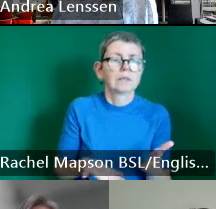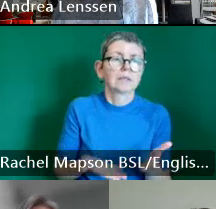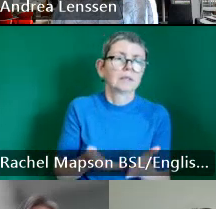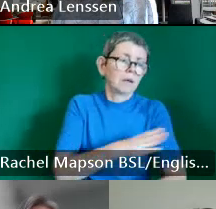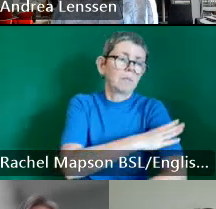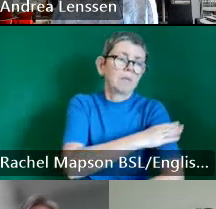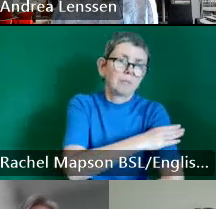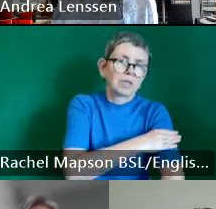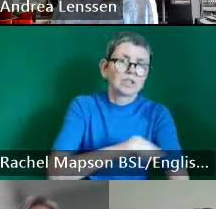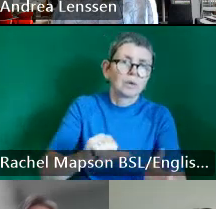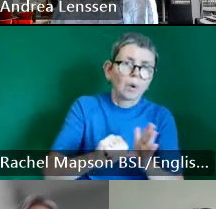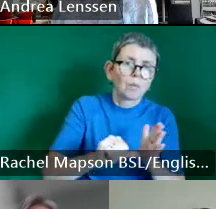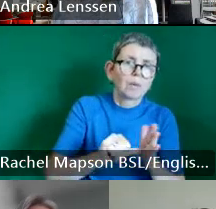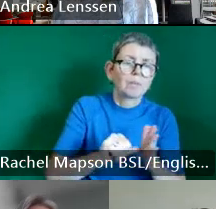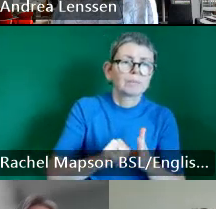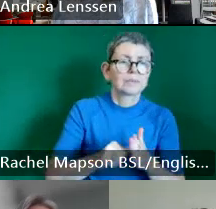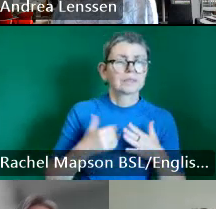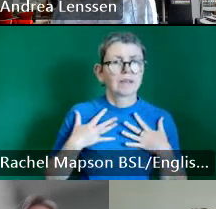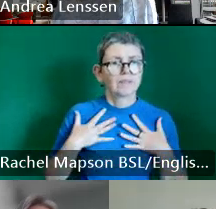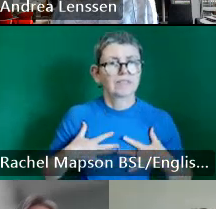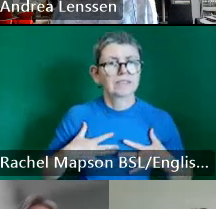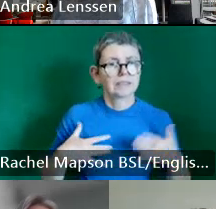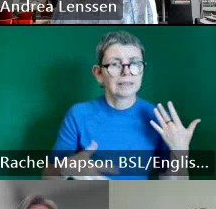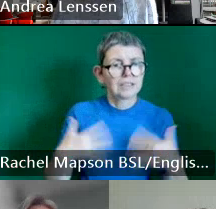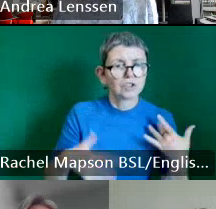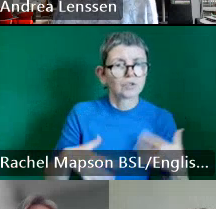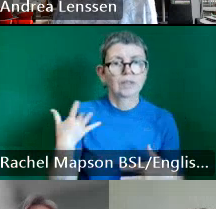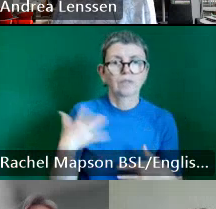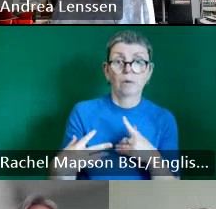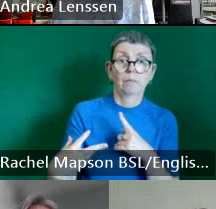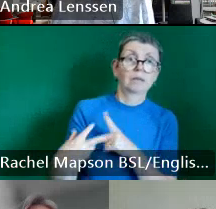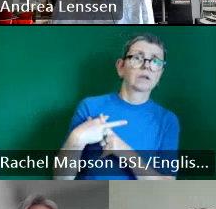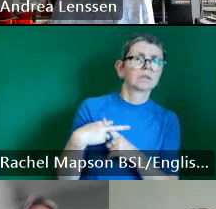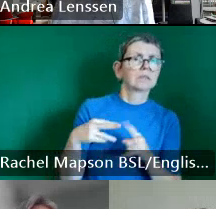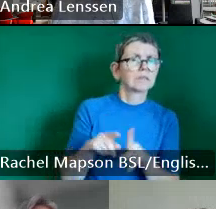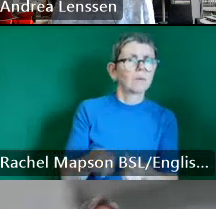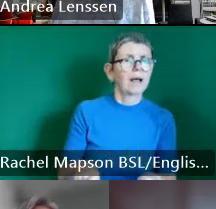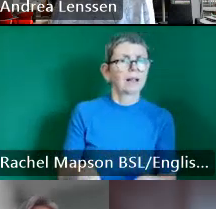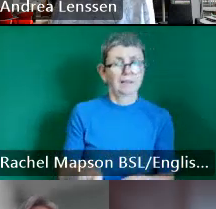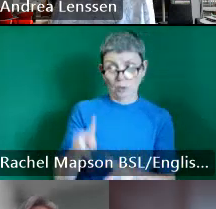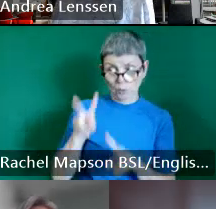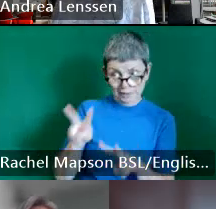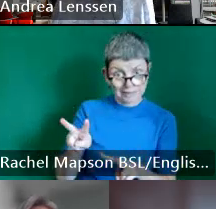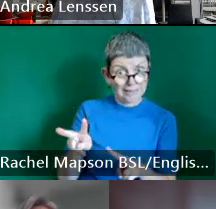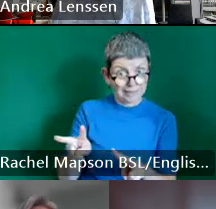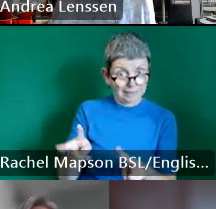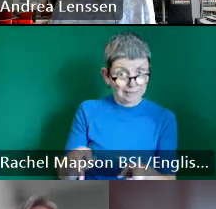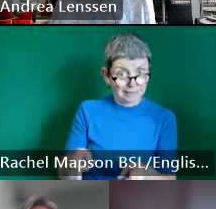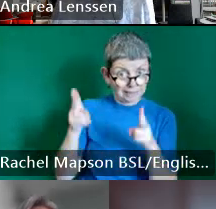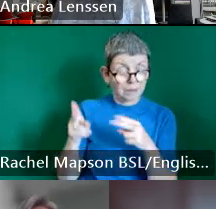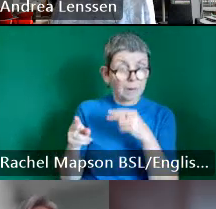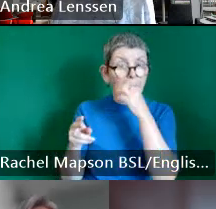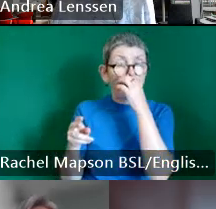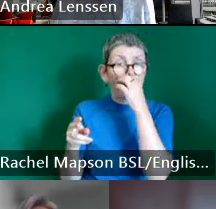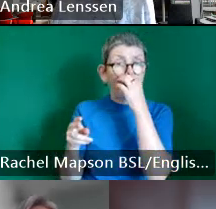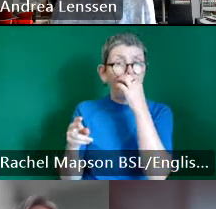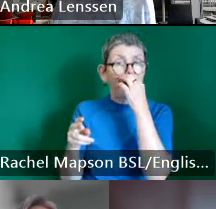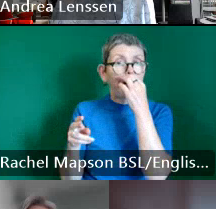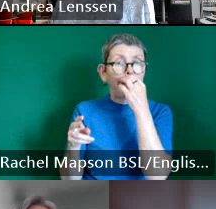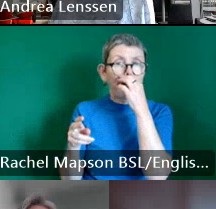as well as physical injury from assault. So as you saw in the video, Ahmed, he